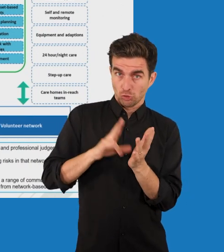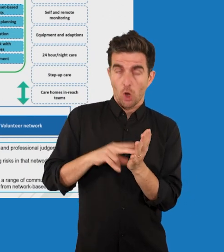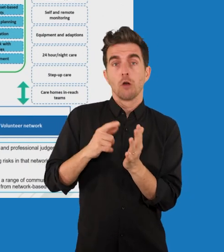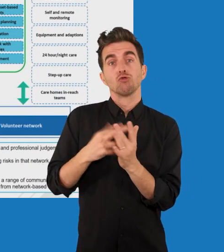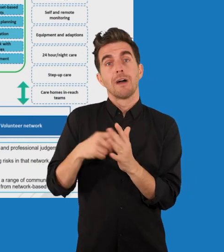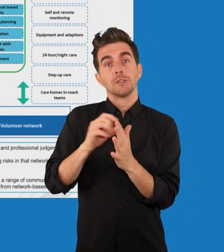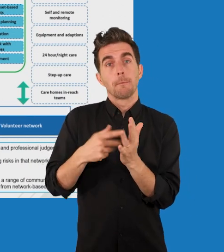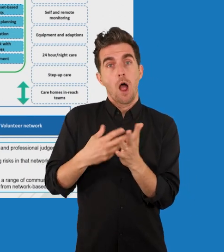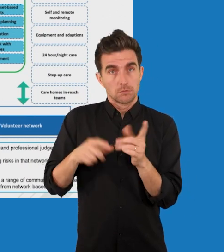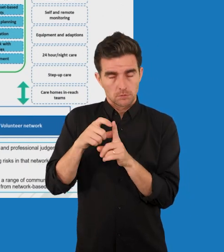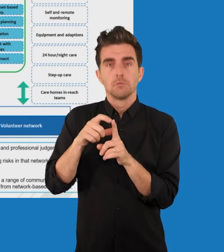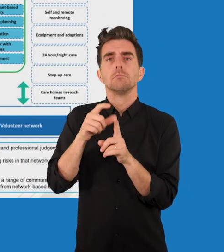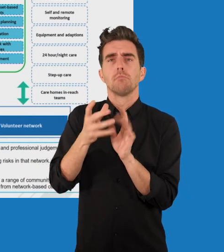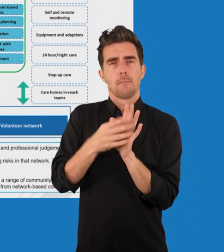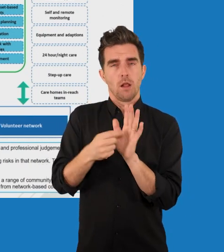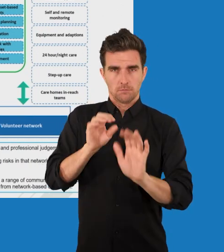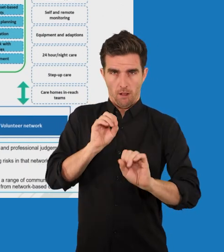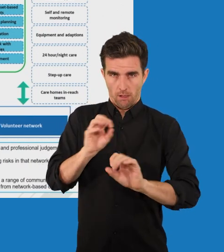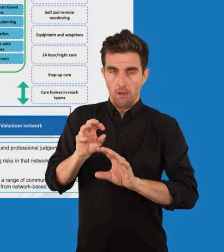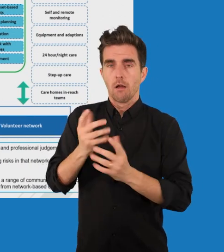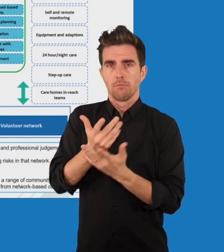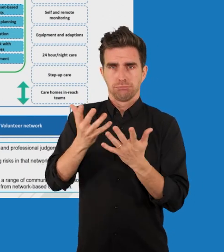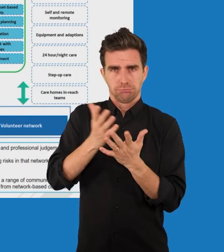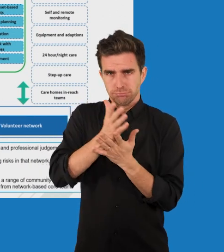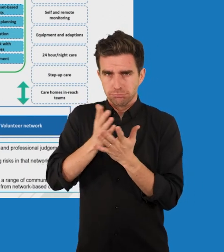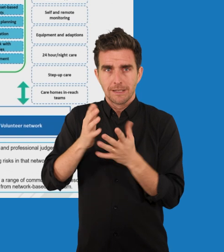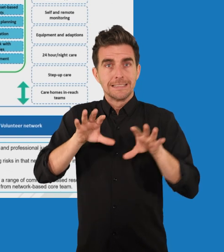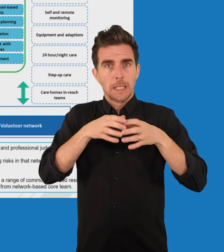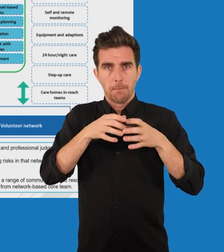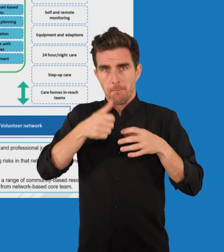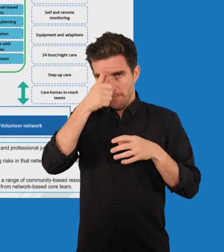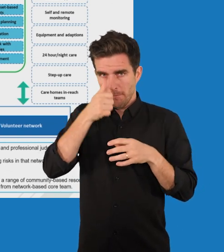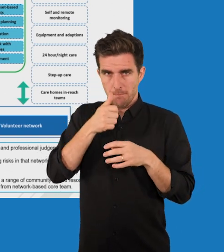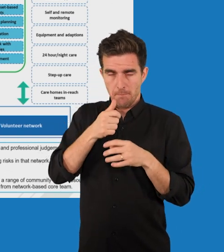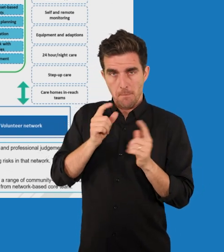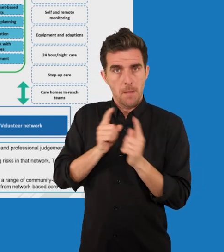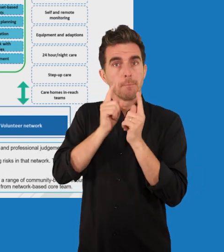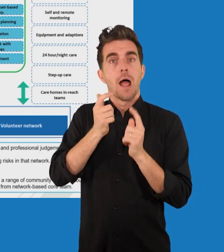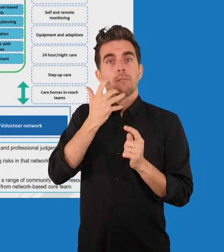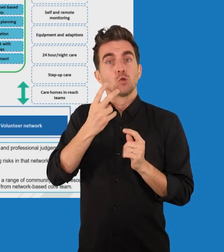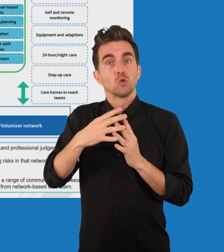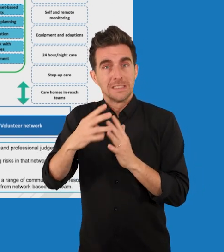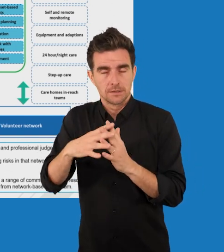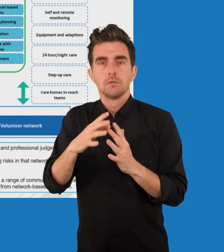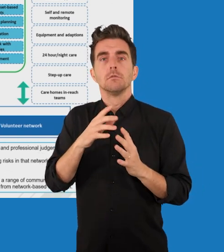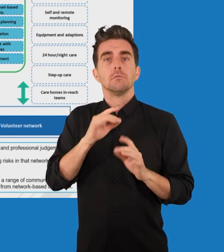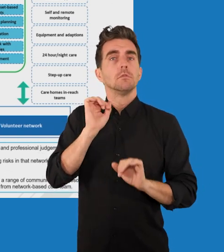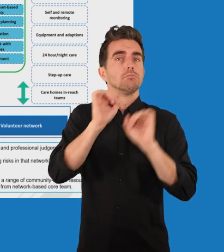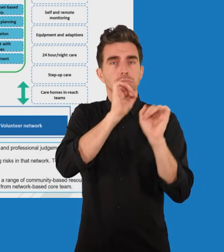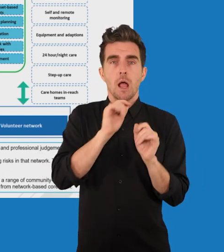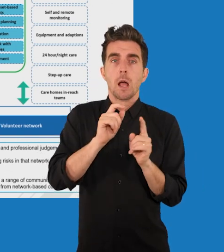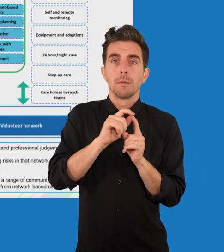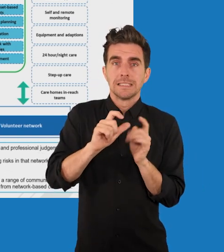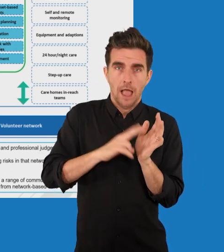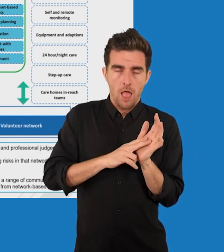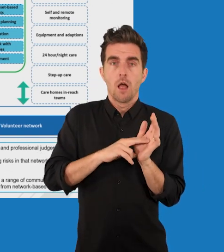in Kingston and Richmond. The model is based around a multidisciplinary team which meets fortnightly for each practice in